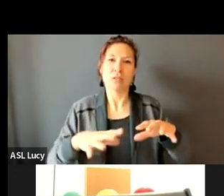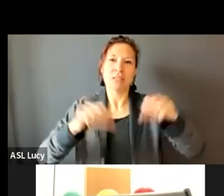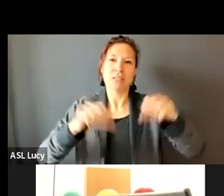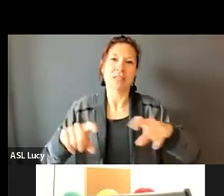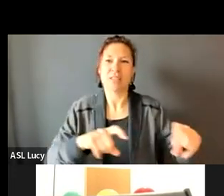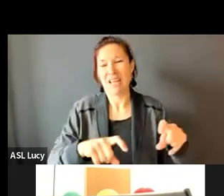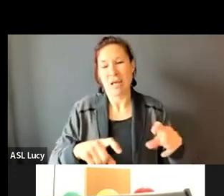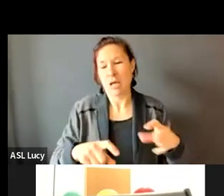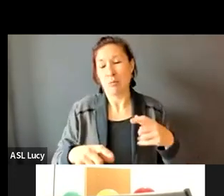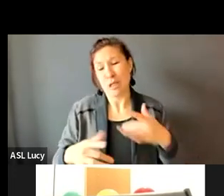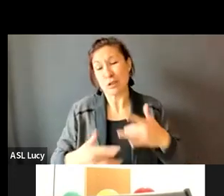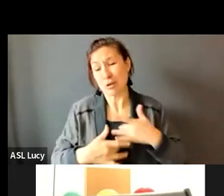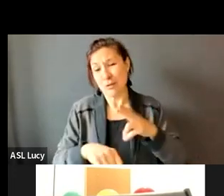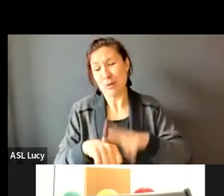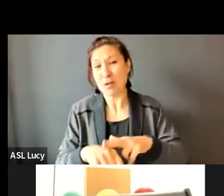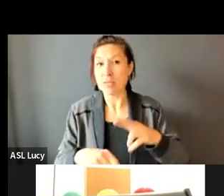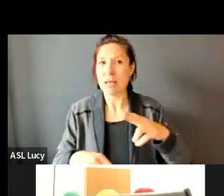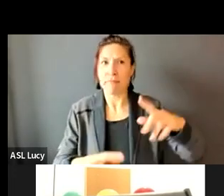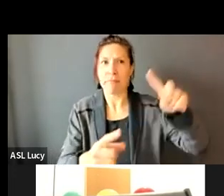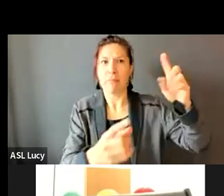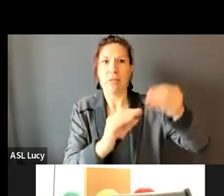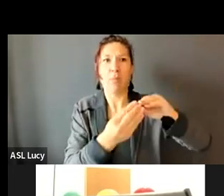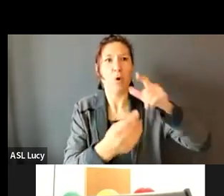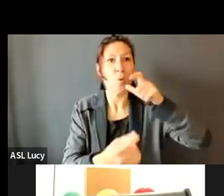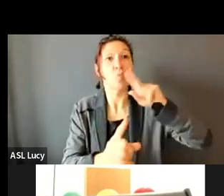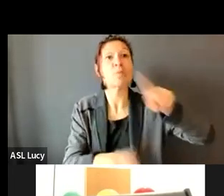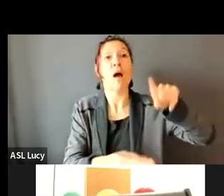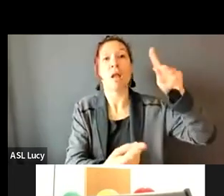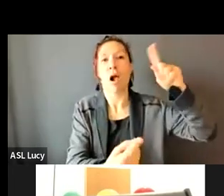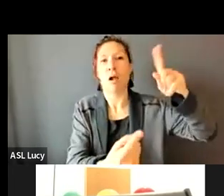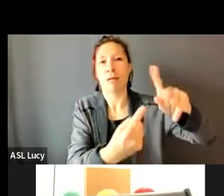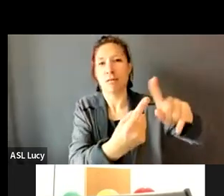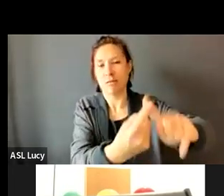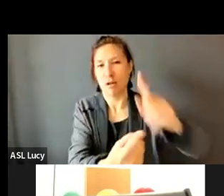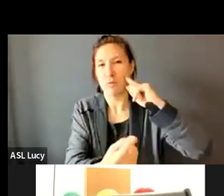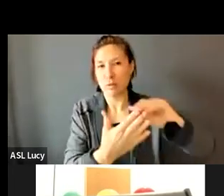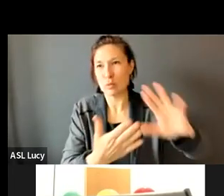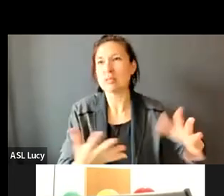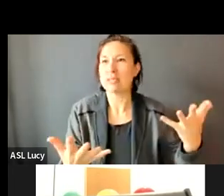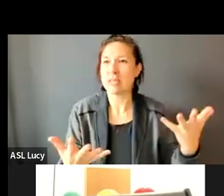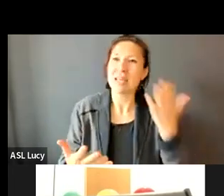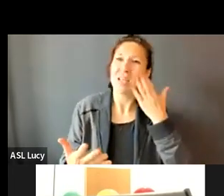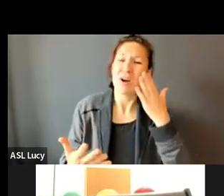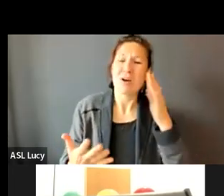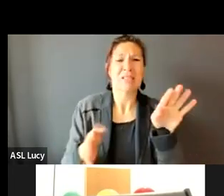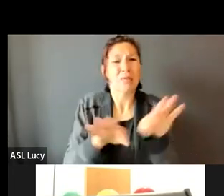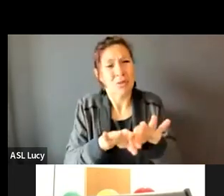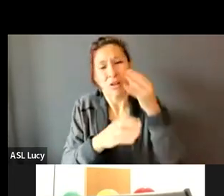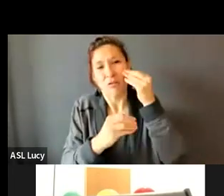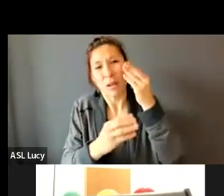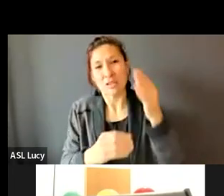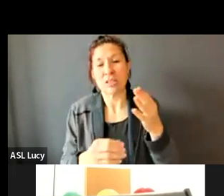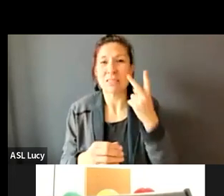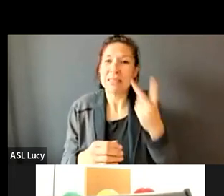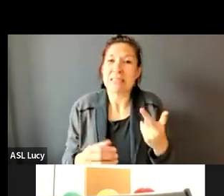students taking it and again I can't emphasize enough that this is really critical information that we get to be able to see the trends that